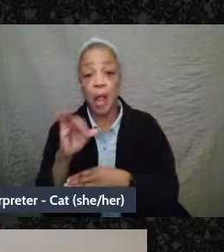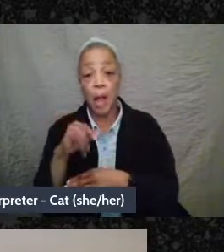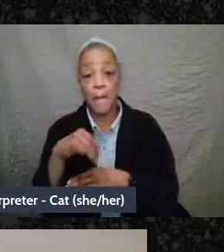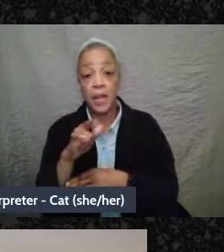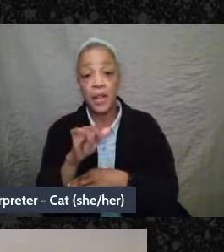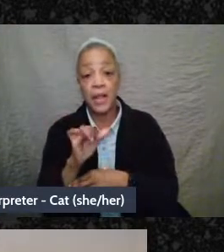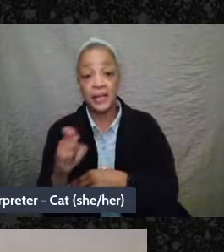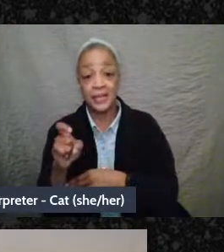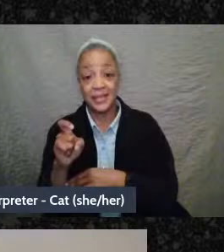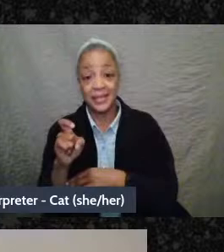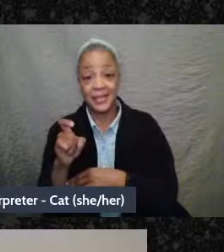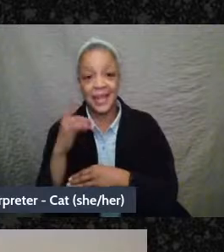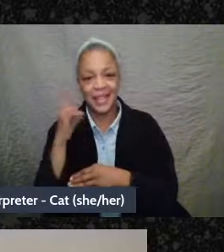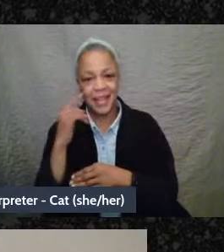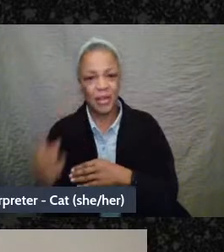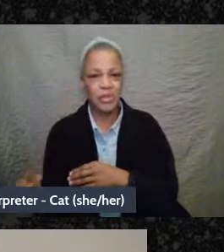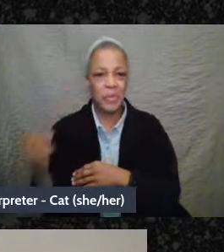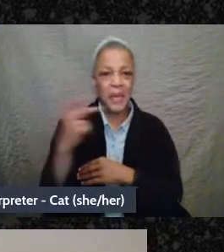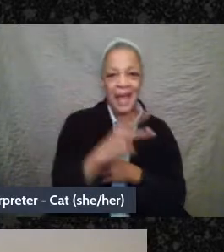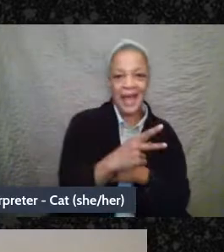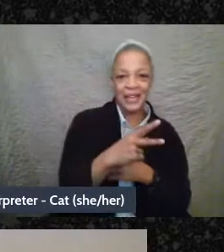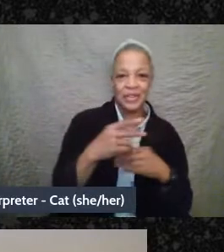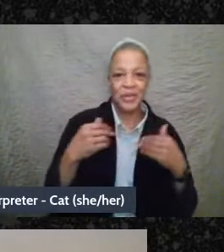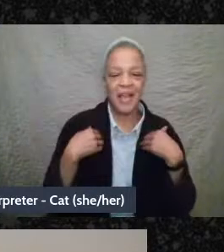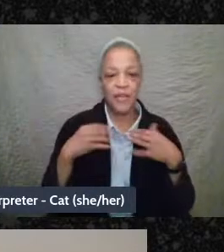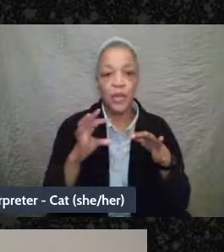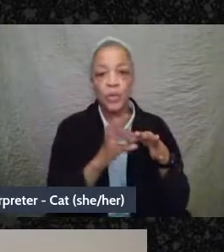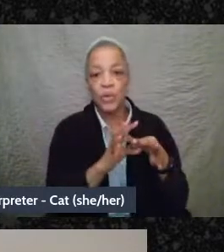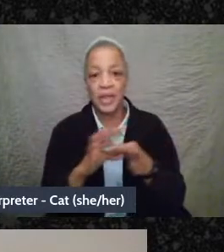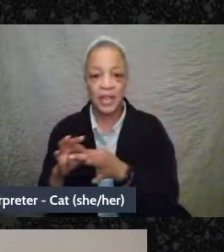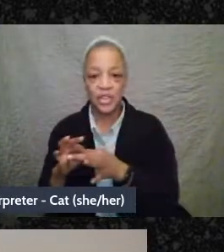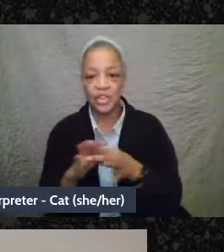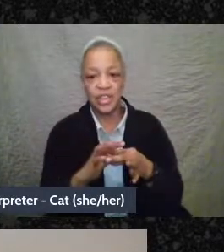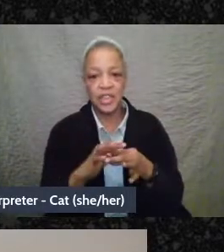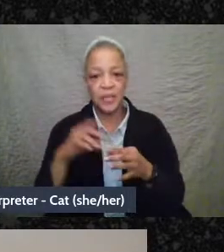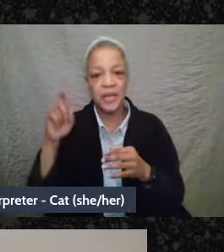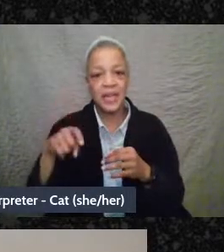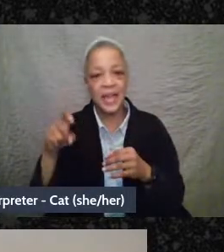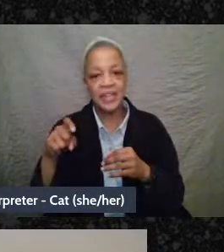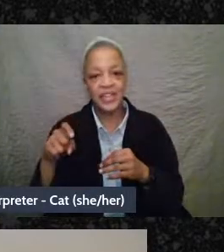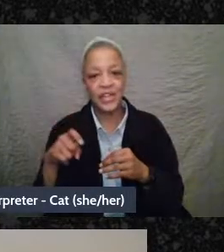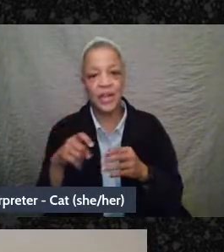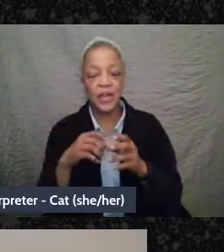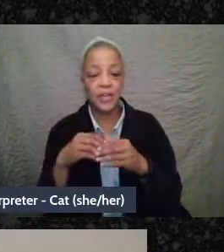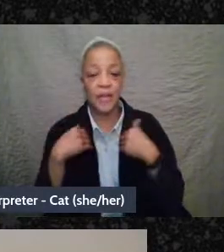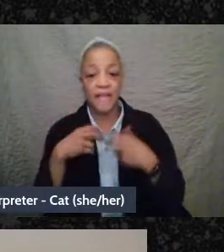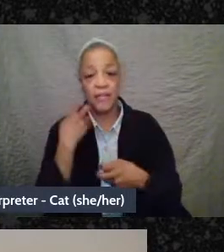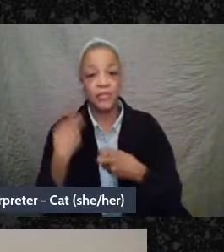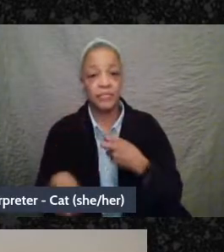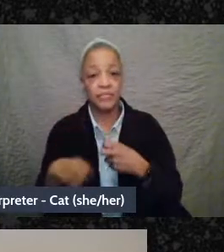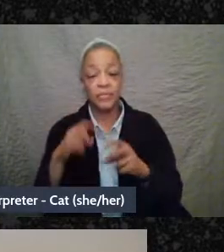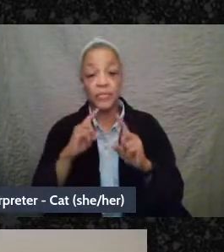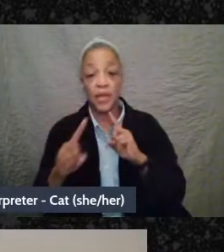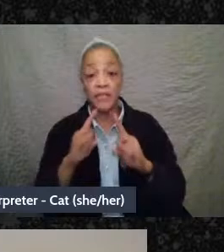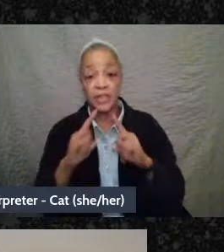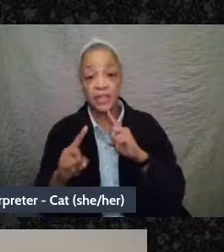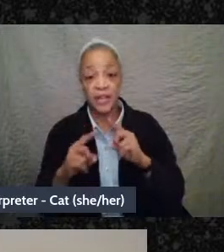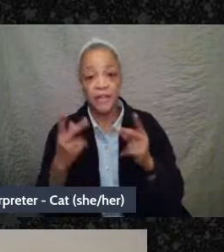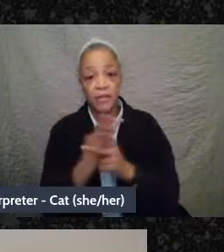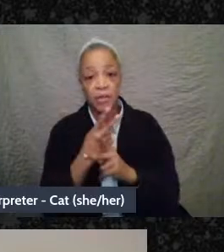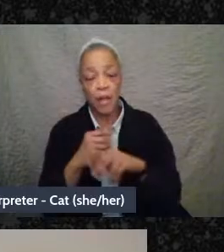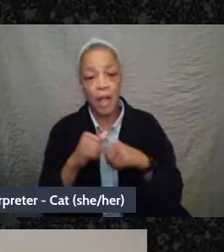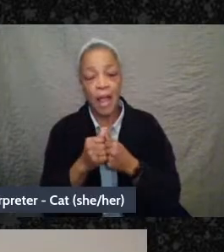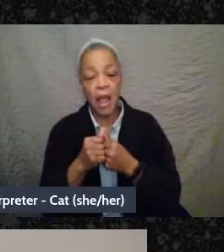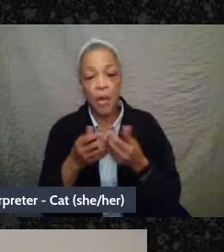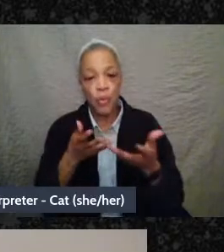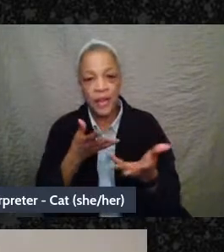again, I think it goes back to having the relationships necessary to have those tough conversations and figure out how we navigate it as a